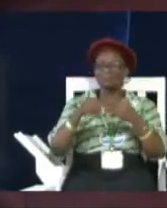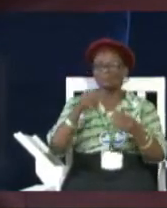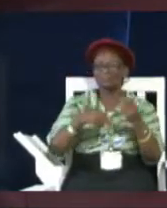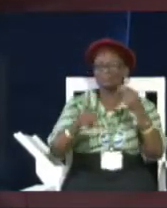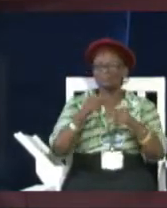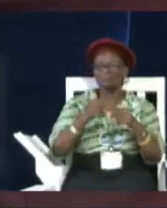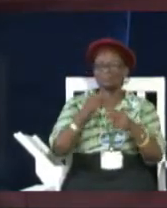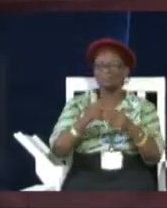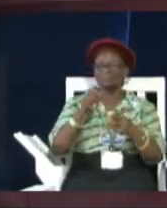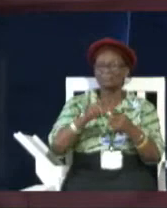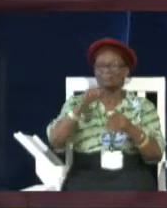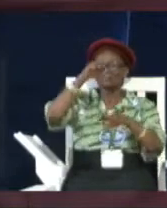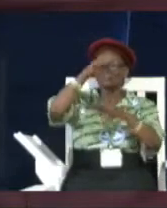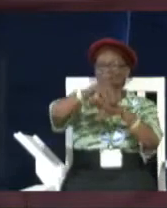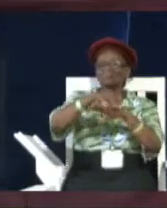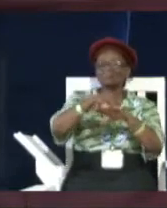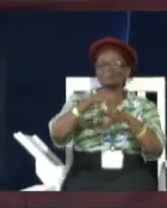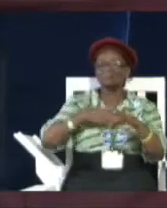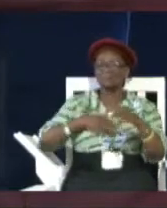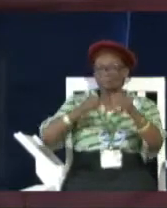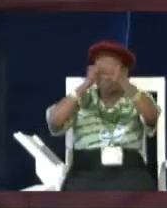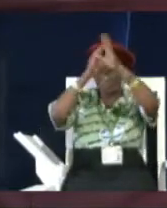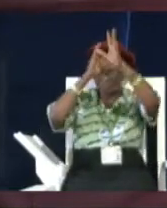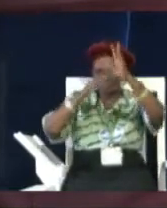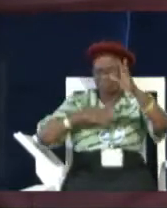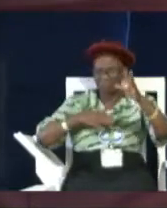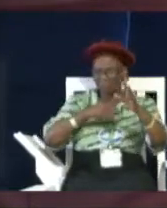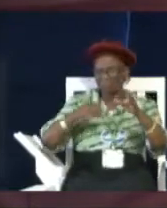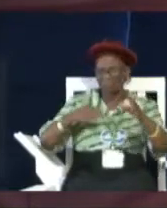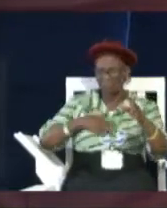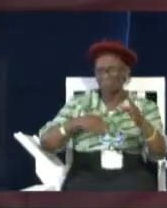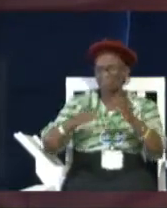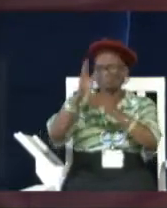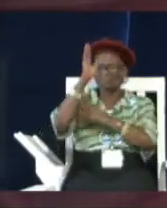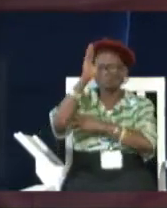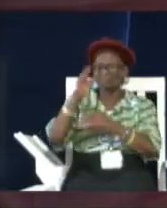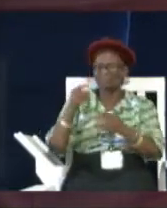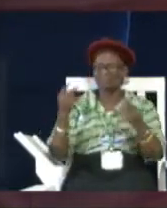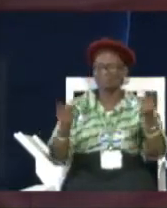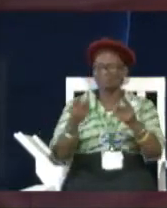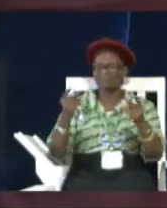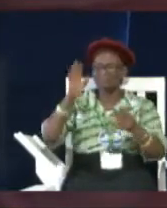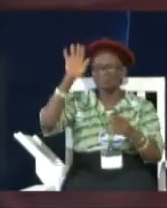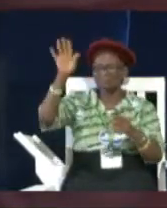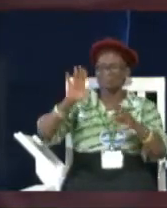Tonight, my Father and my God, visit your children.